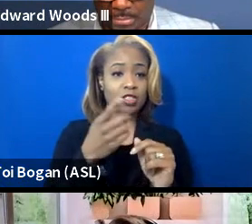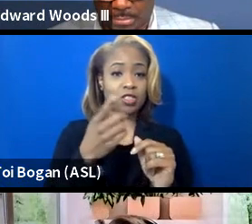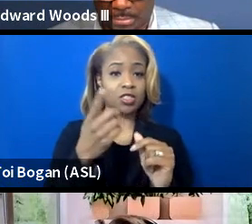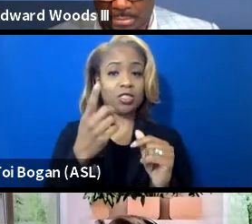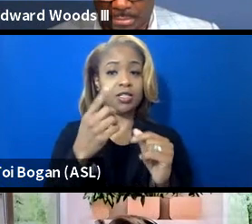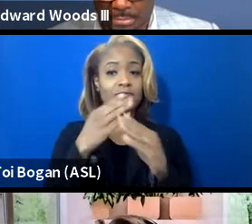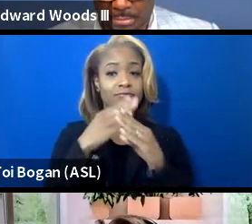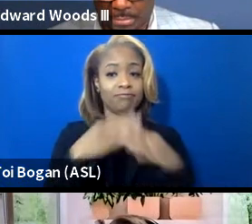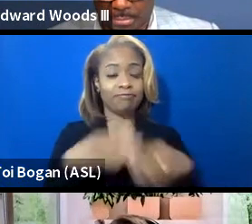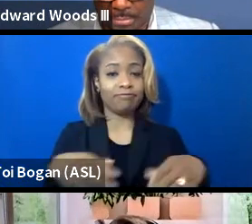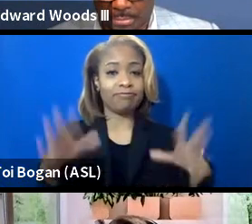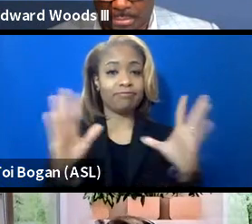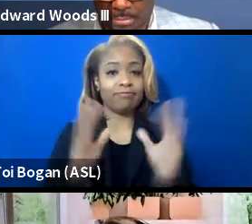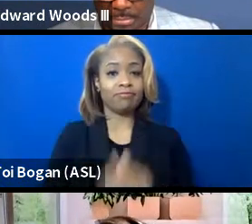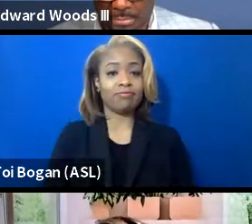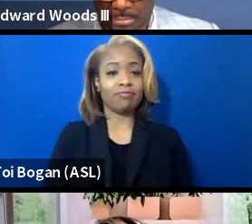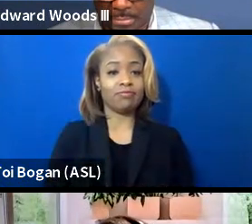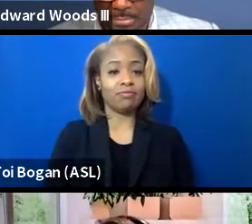her updates?